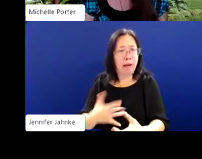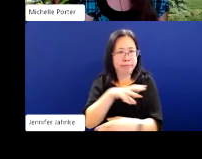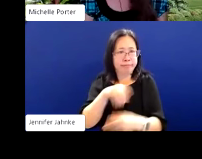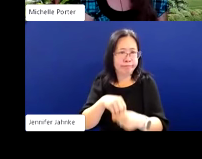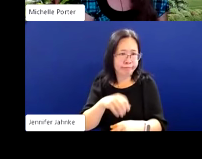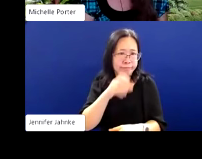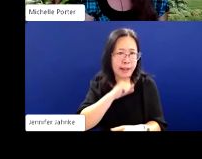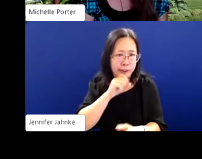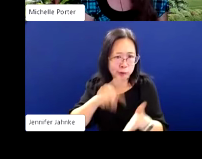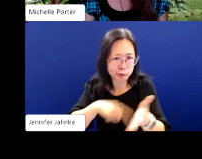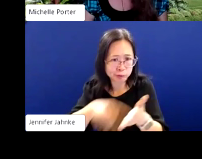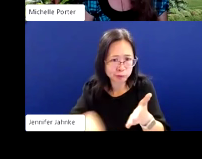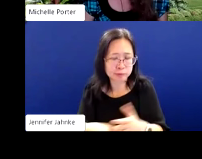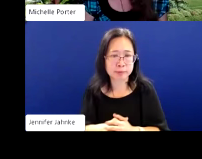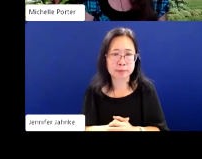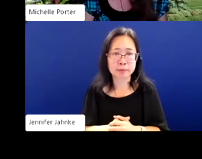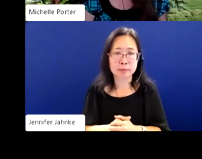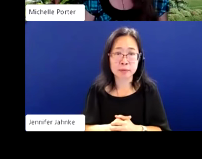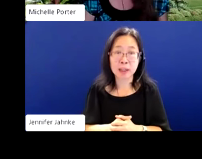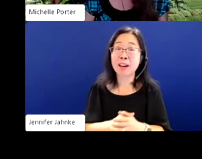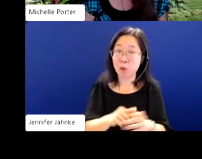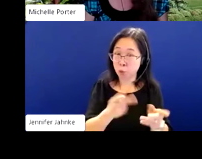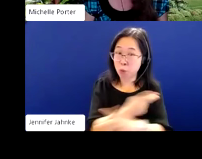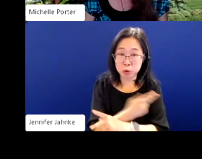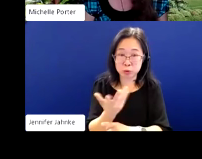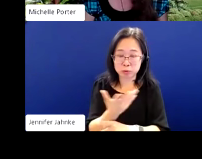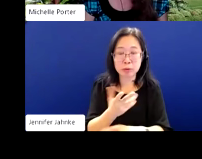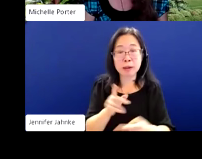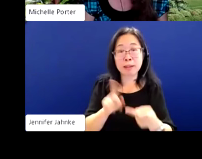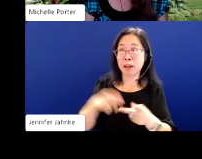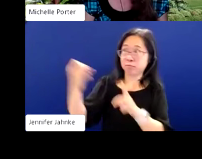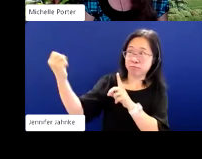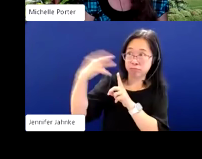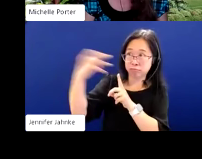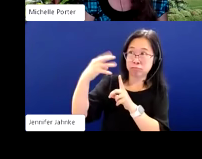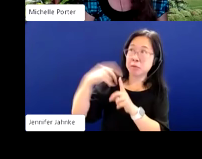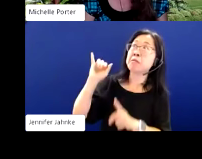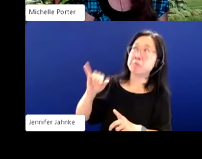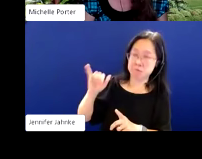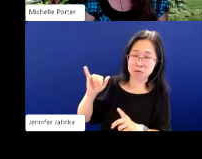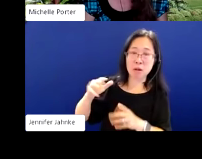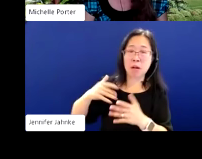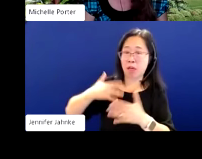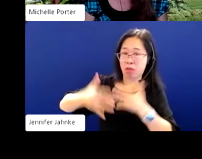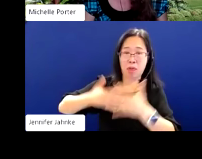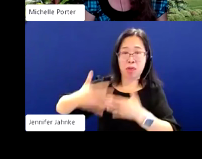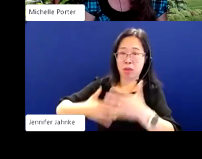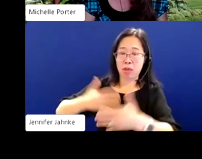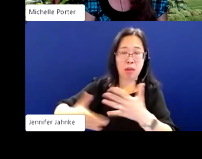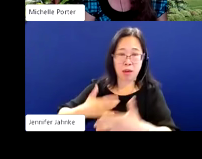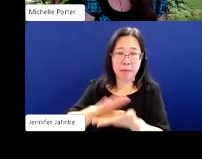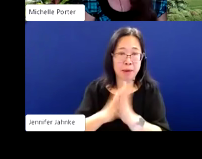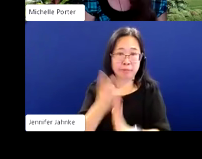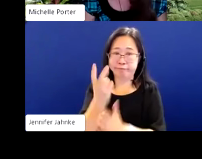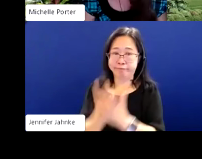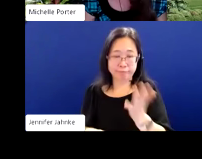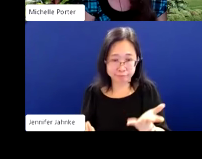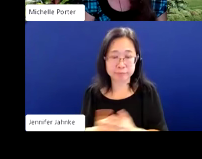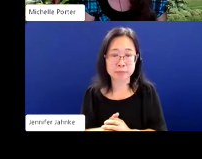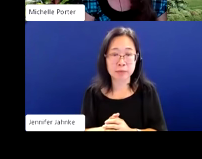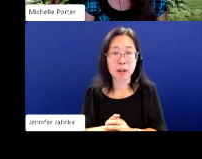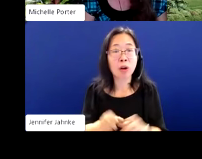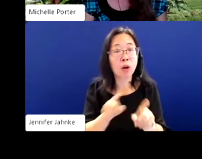might become even more issue because of the length of the exposure, and also because although there's lots being done to try and